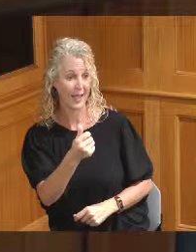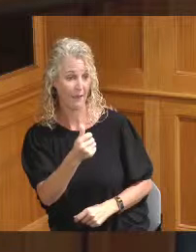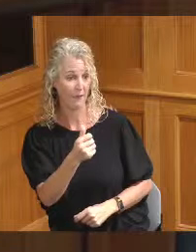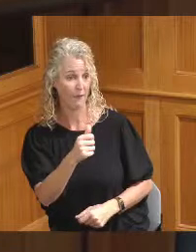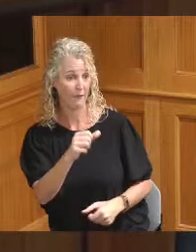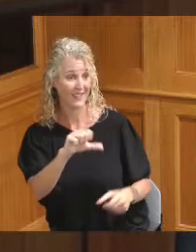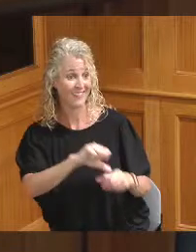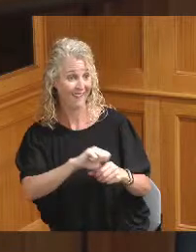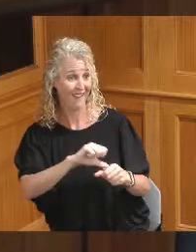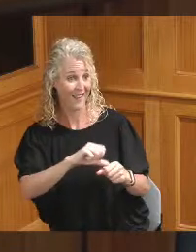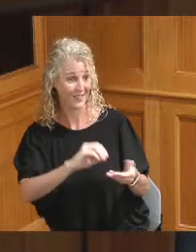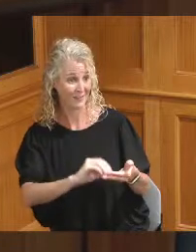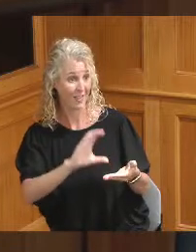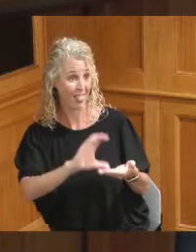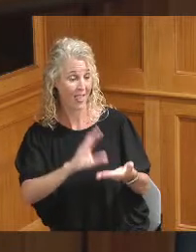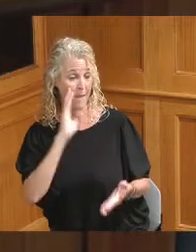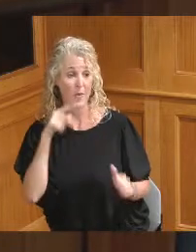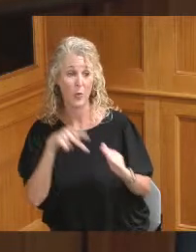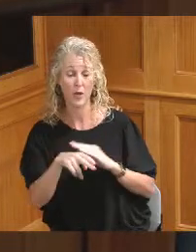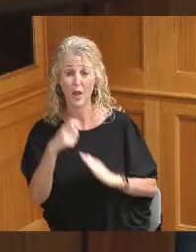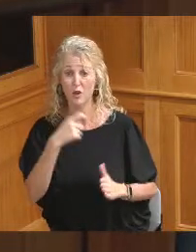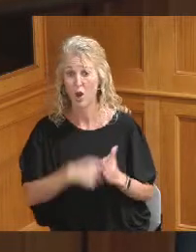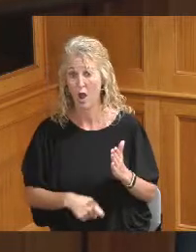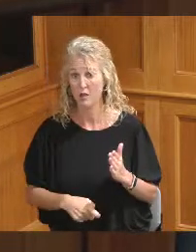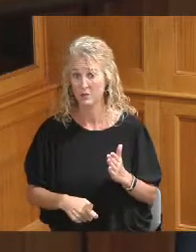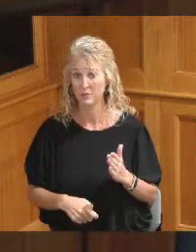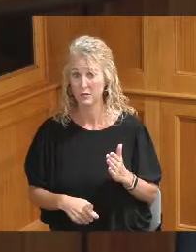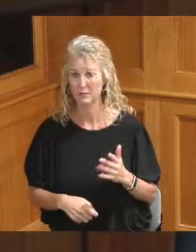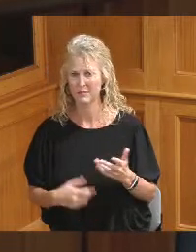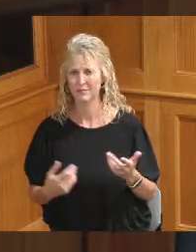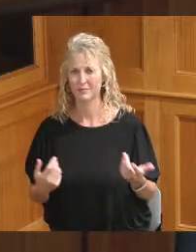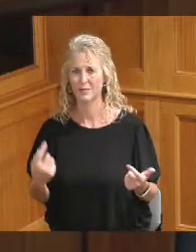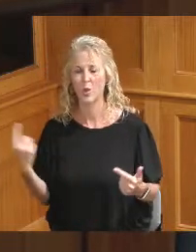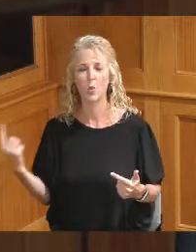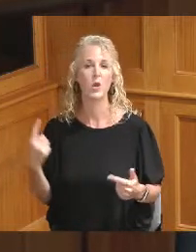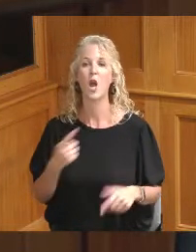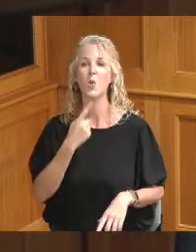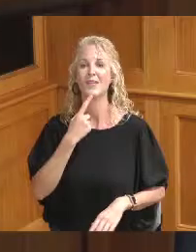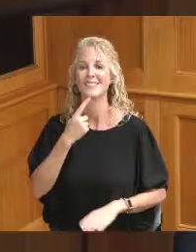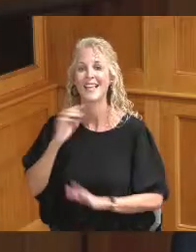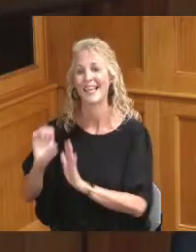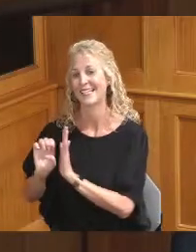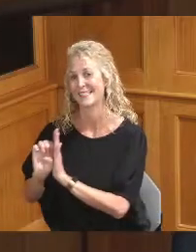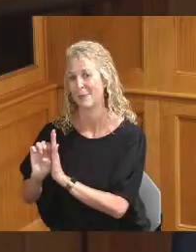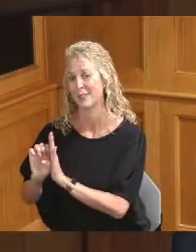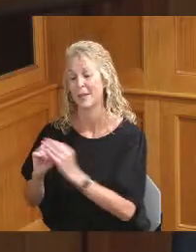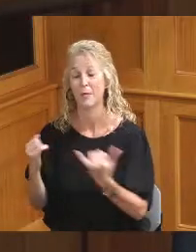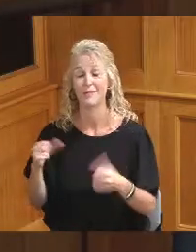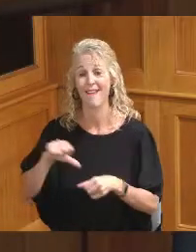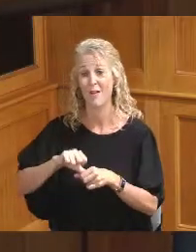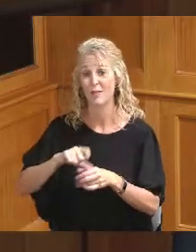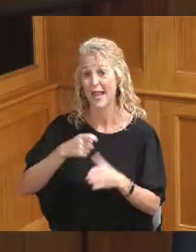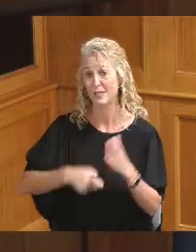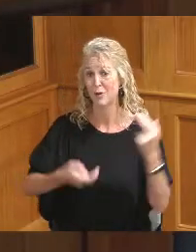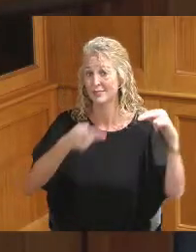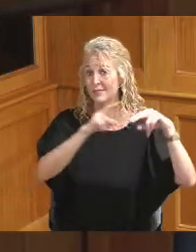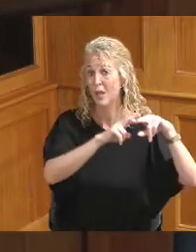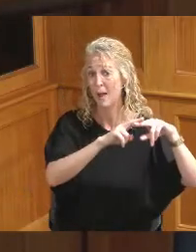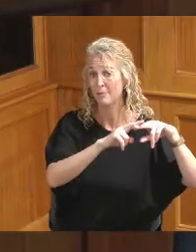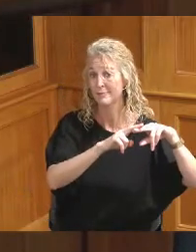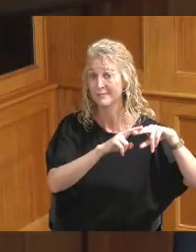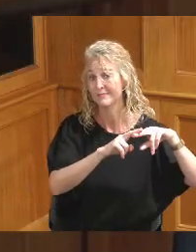gas, that will cut the cost. We always start off with a pilot. Now the gas prices have jumped through the